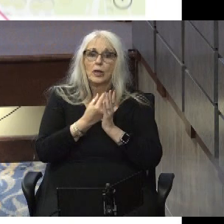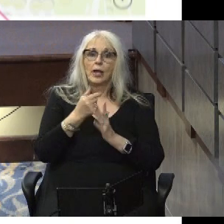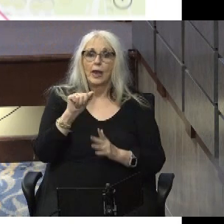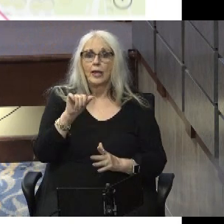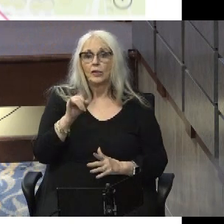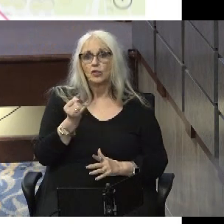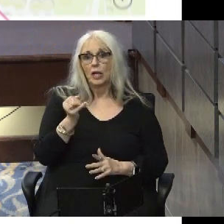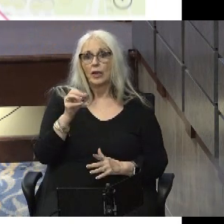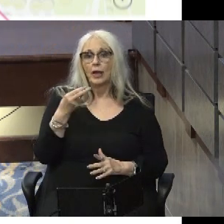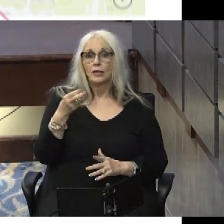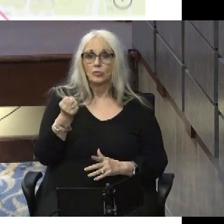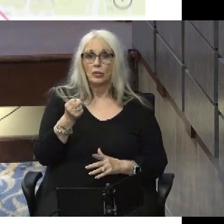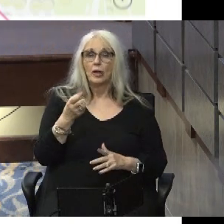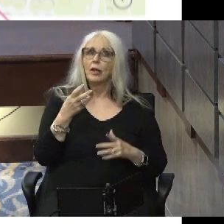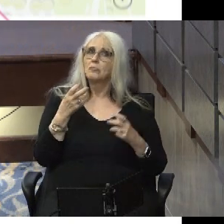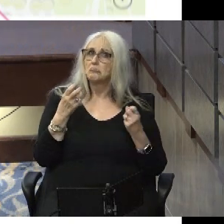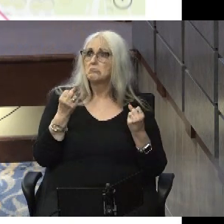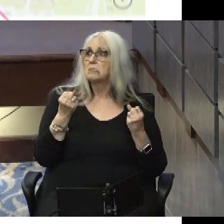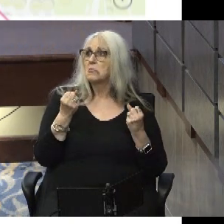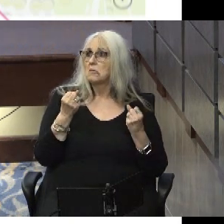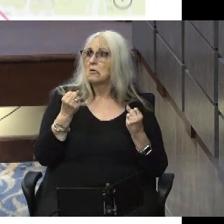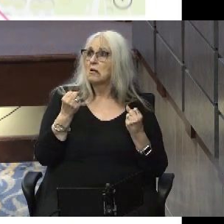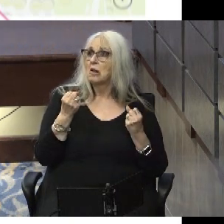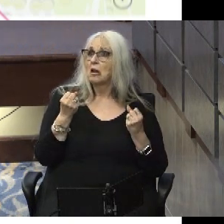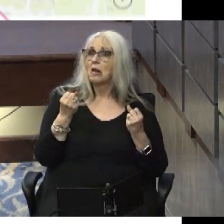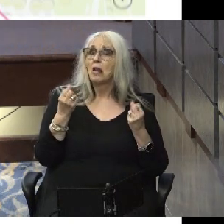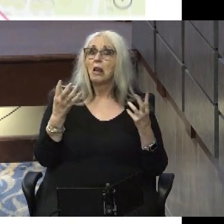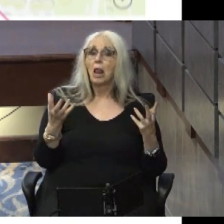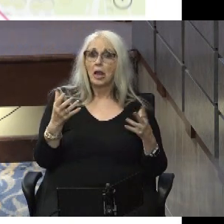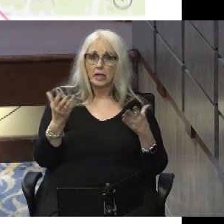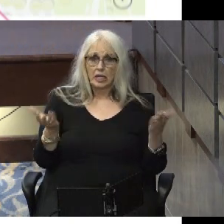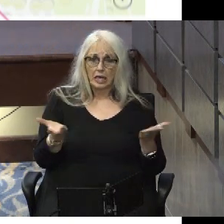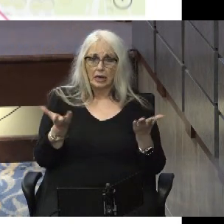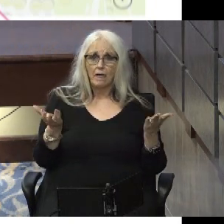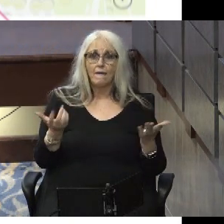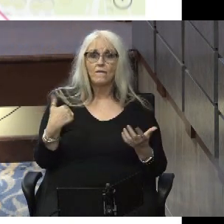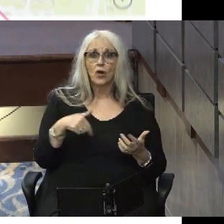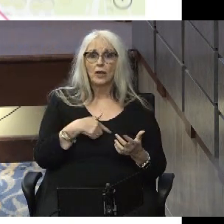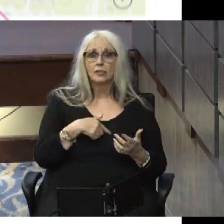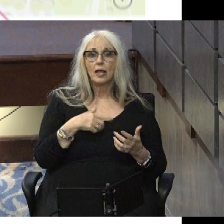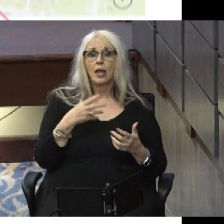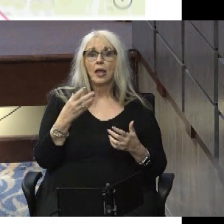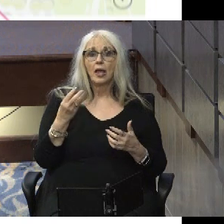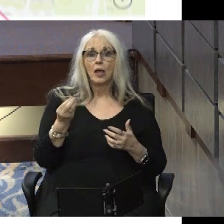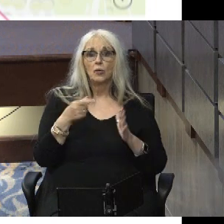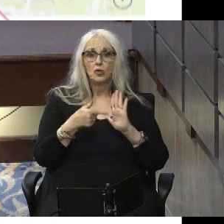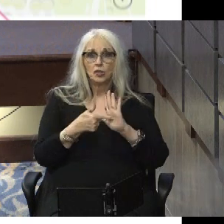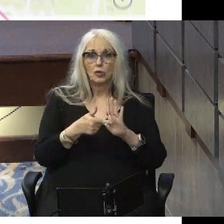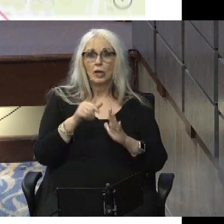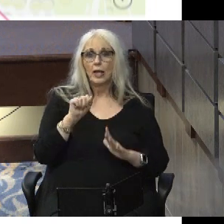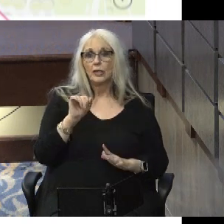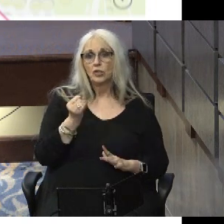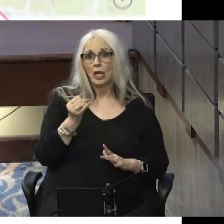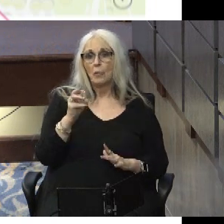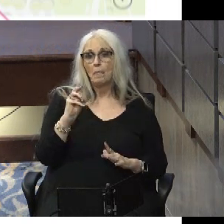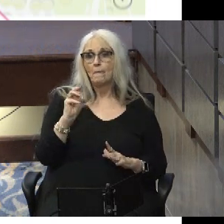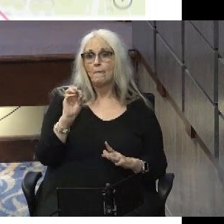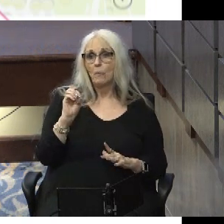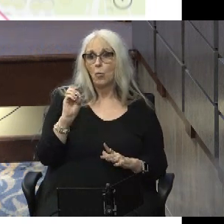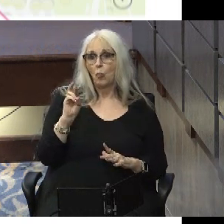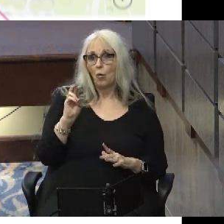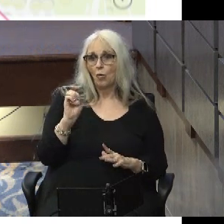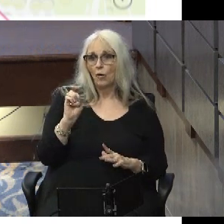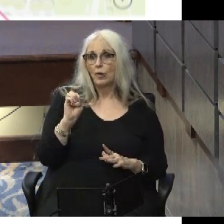So there's a lot here for us. We show you the A.J. Moore thing is just an example of what we're looking at